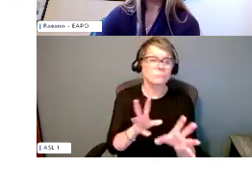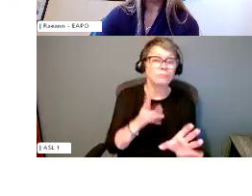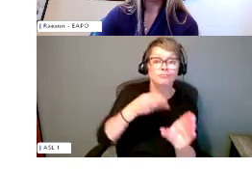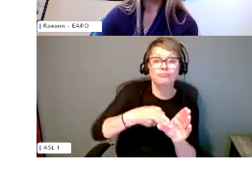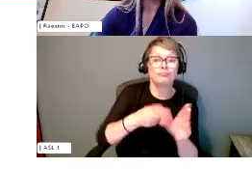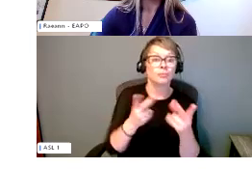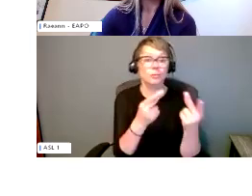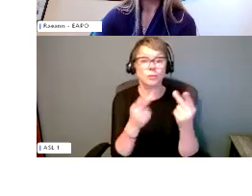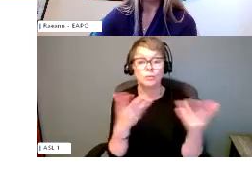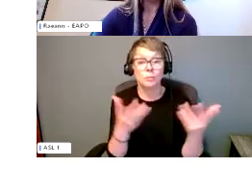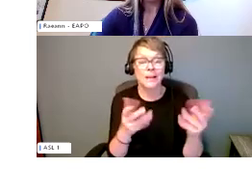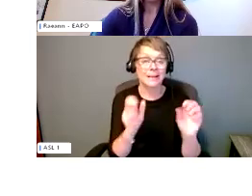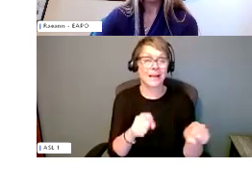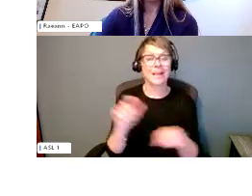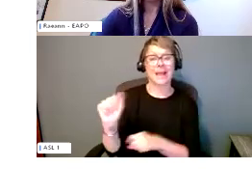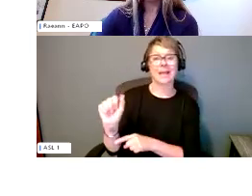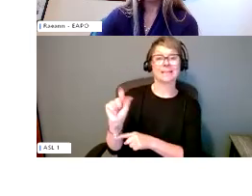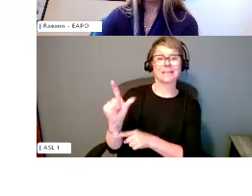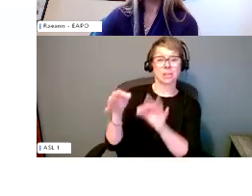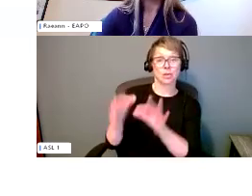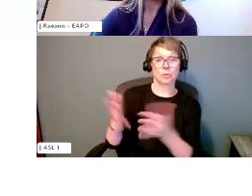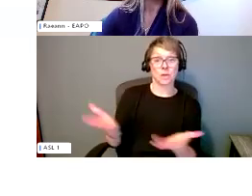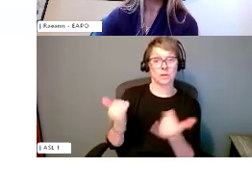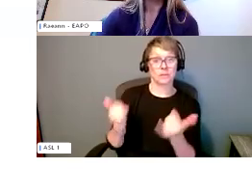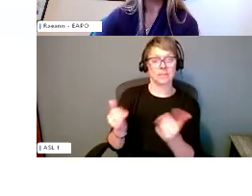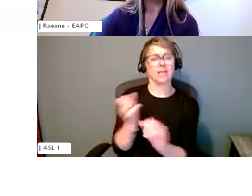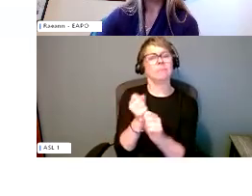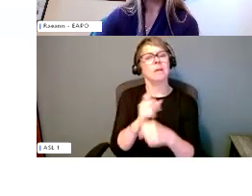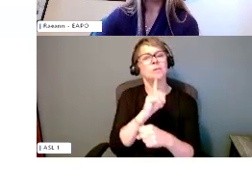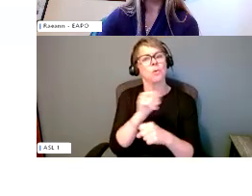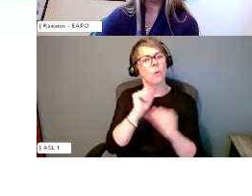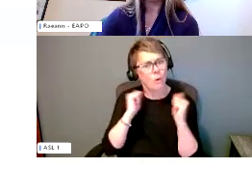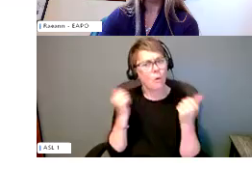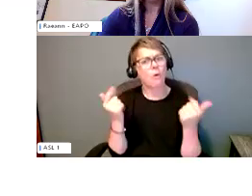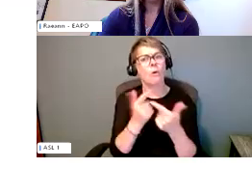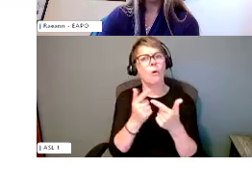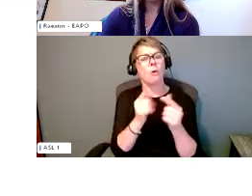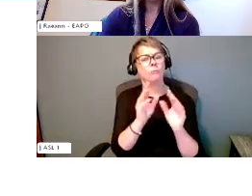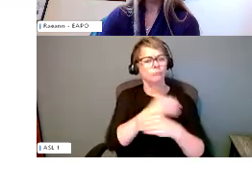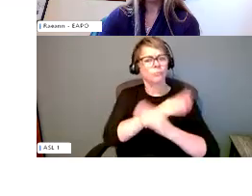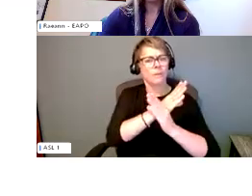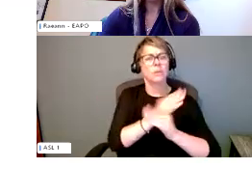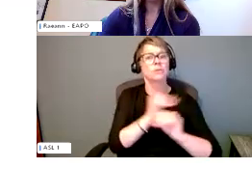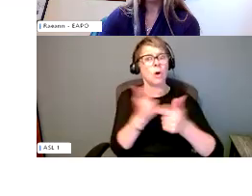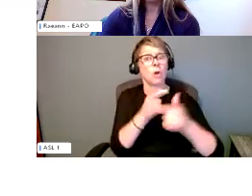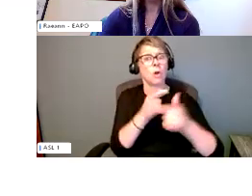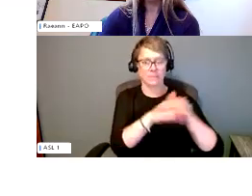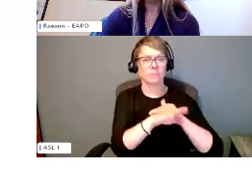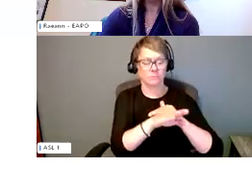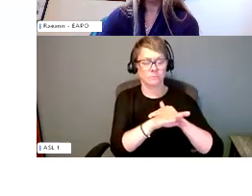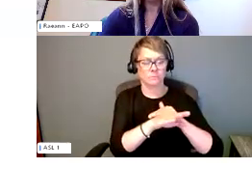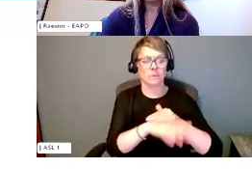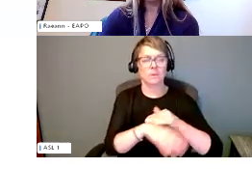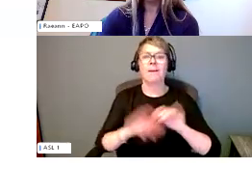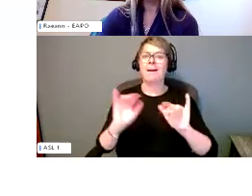our ASL interpreters with us today because we want to ensure that all of our sessions are accessible for everyone. You can change the layout